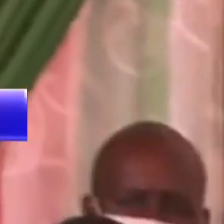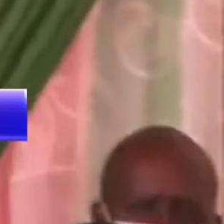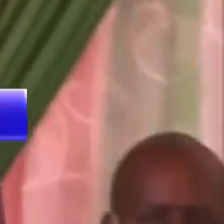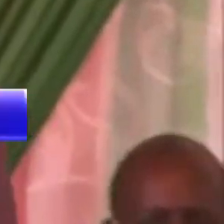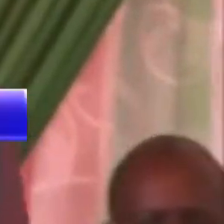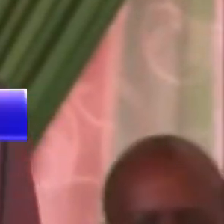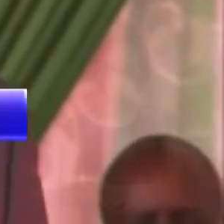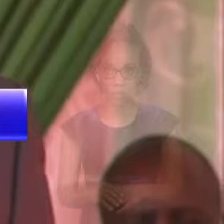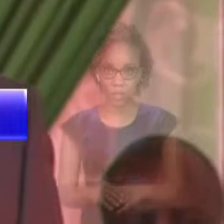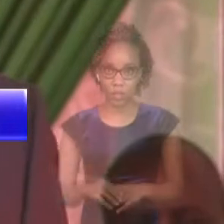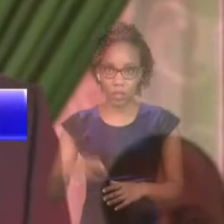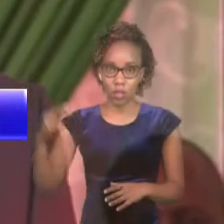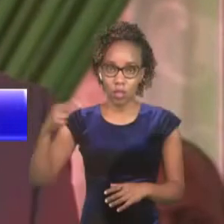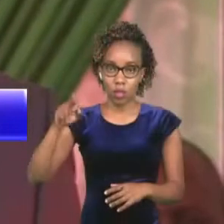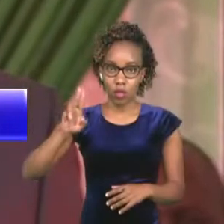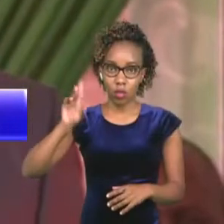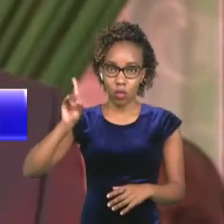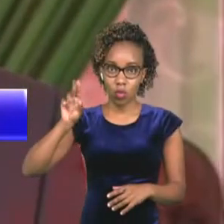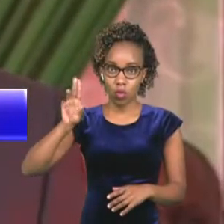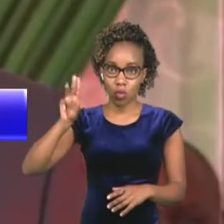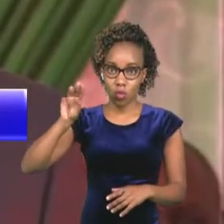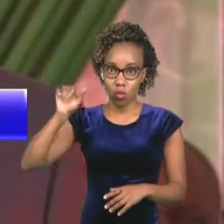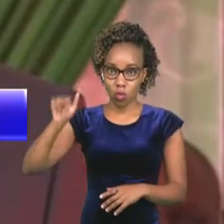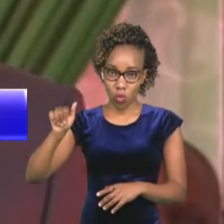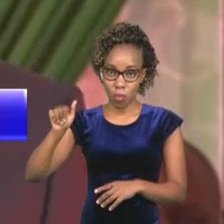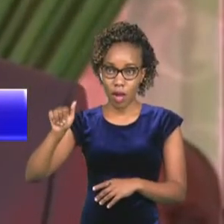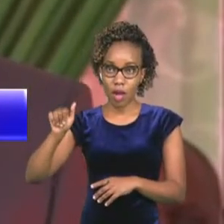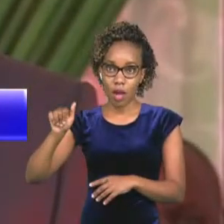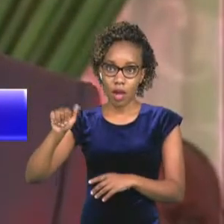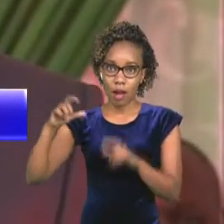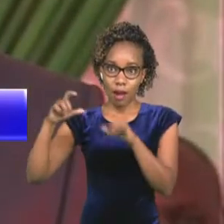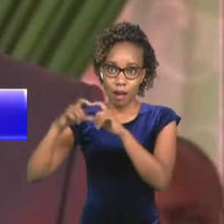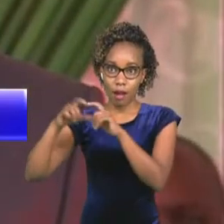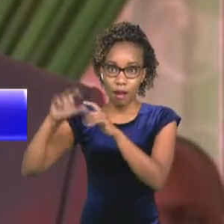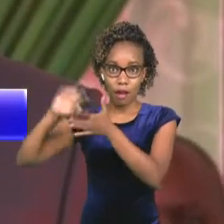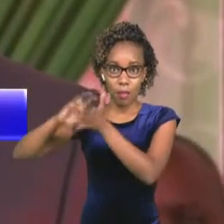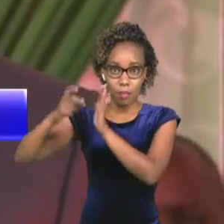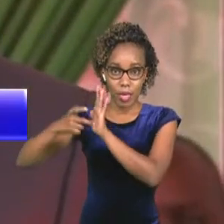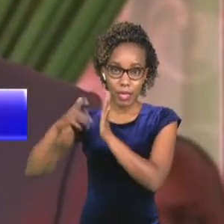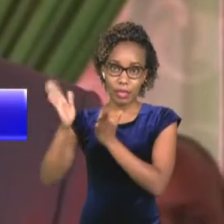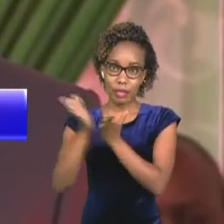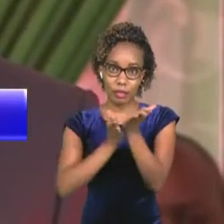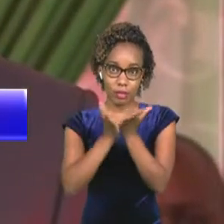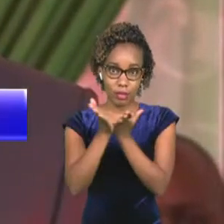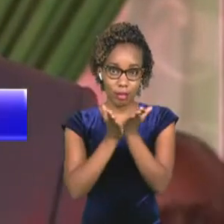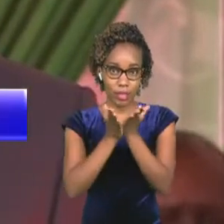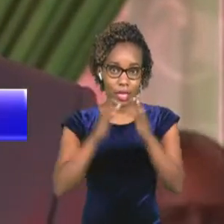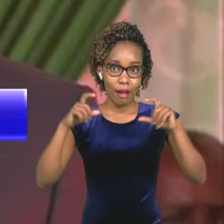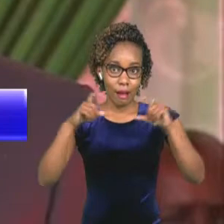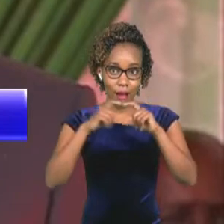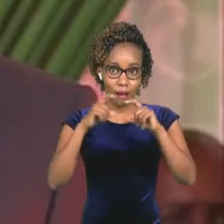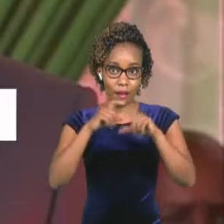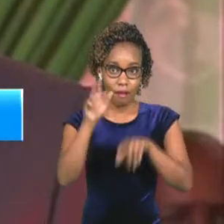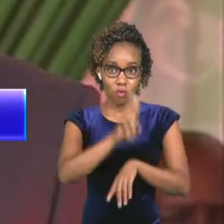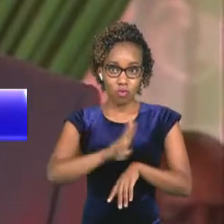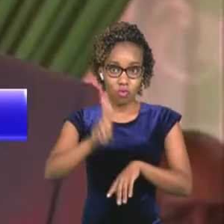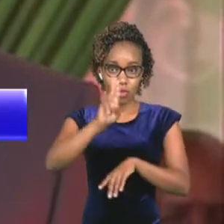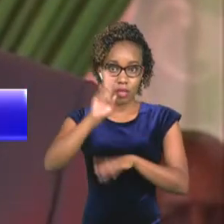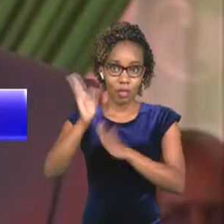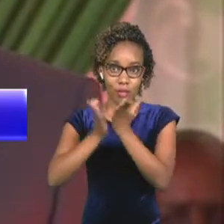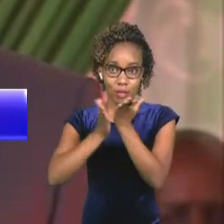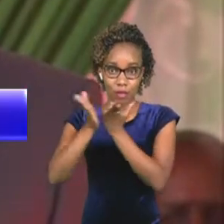Huduma card, it means a service card. It's the card that you're going to use to get